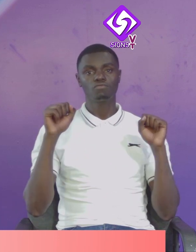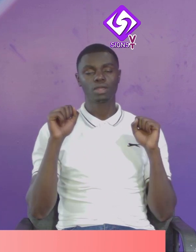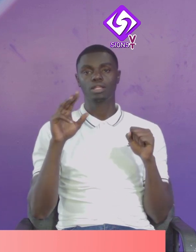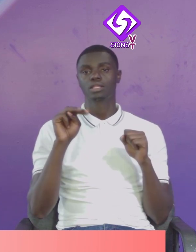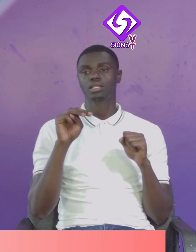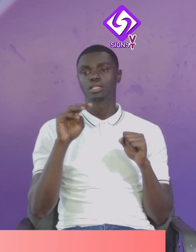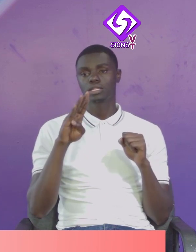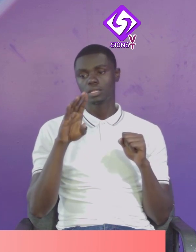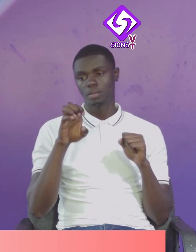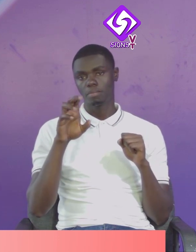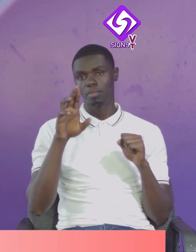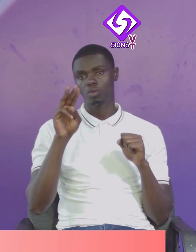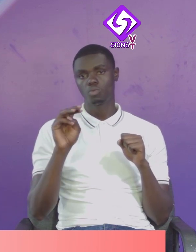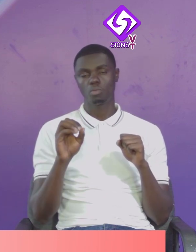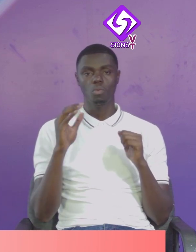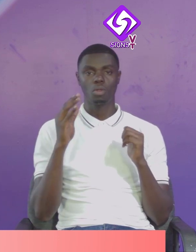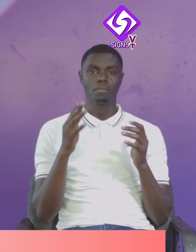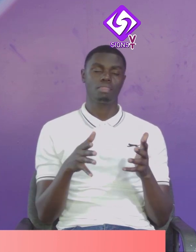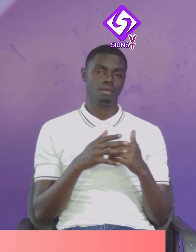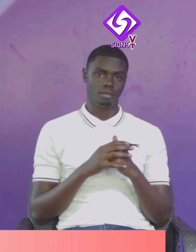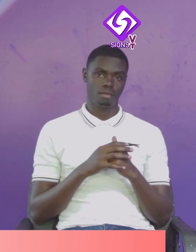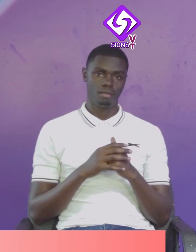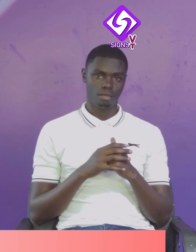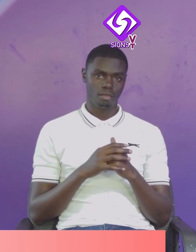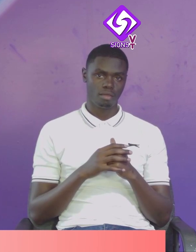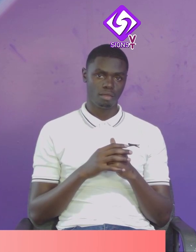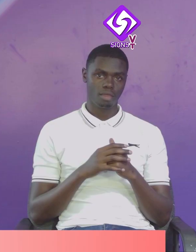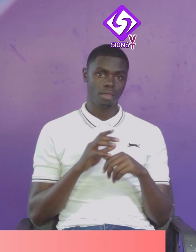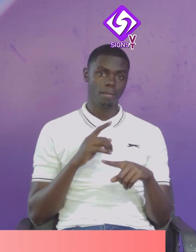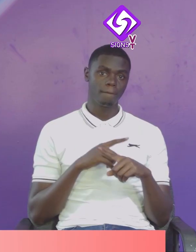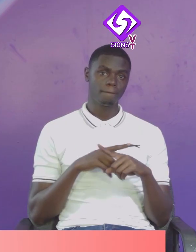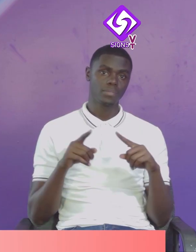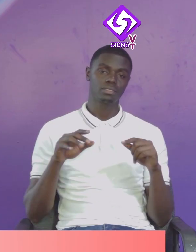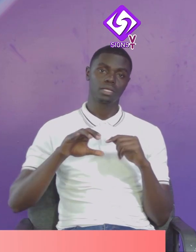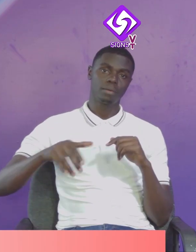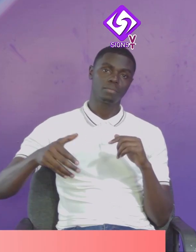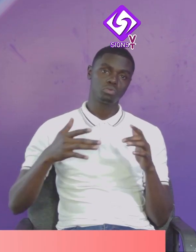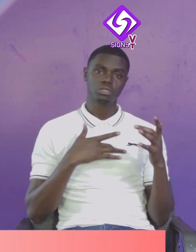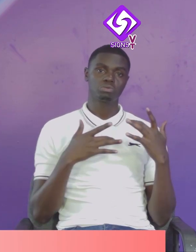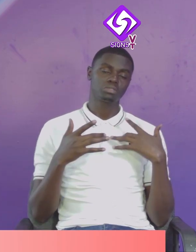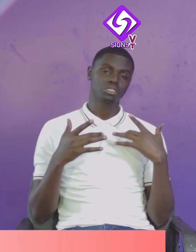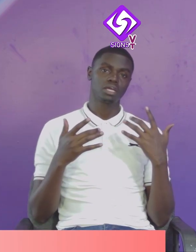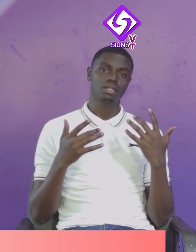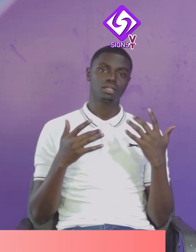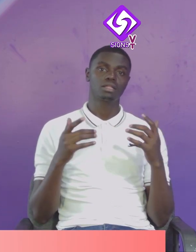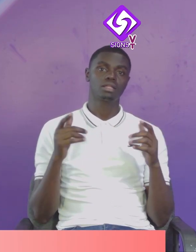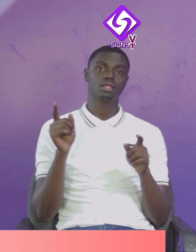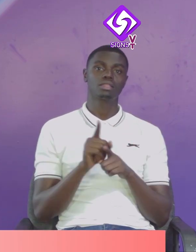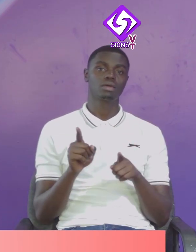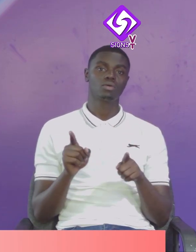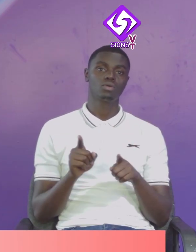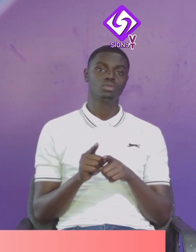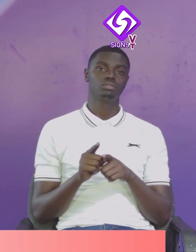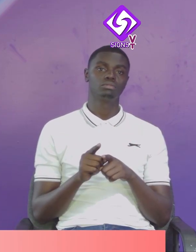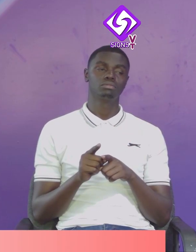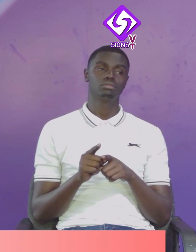through to now focus on the Premier League. But as far as Cameroon is concerned, in the World Cup, they are a no-show. As far as Gabon